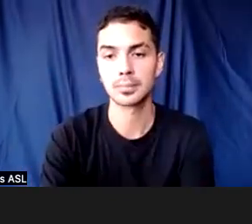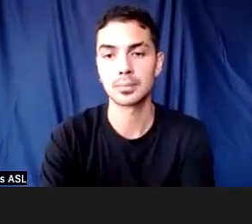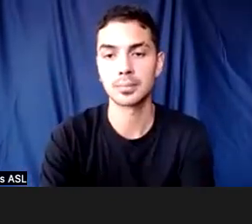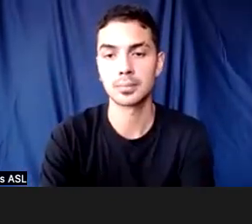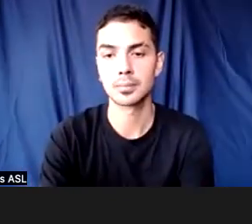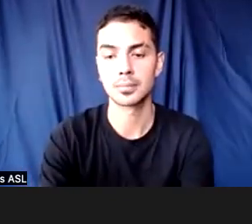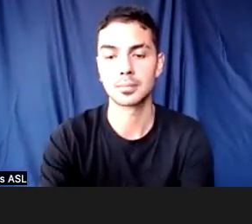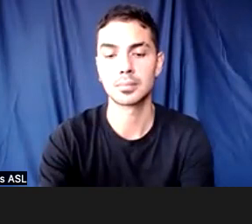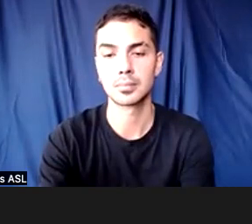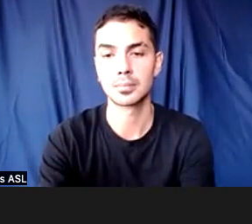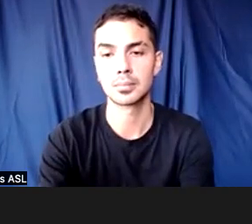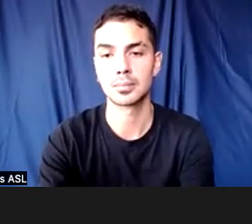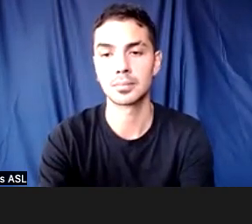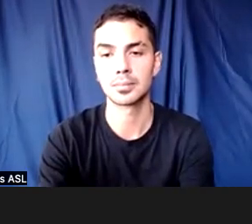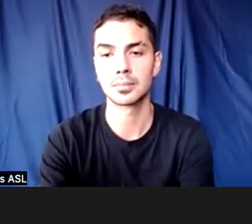Don't be shy.